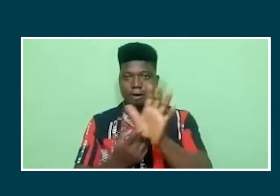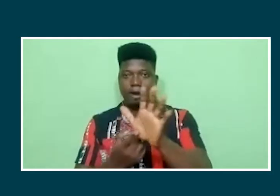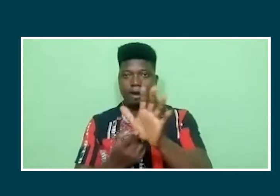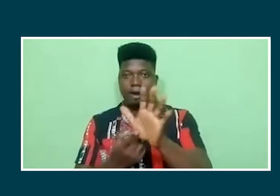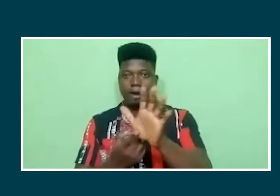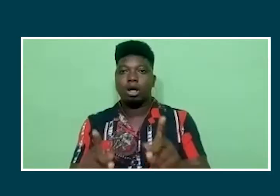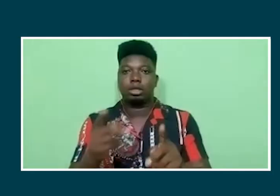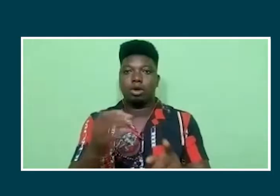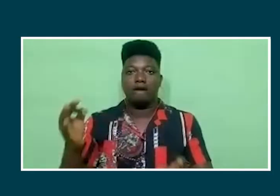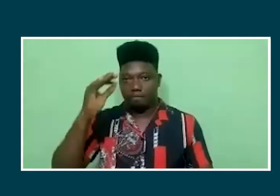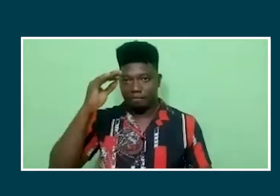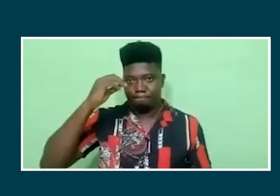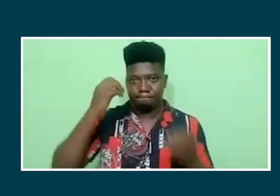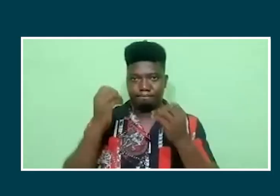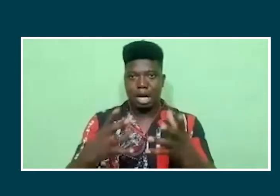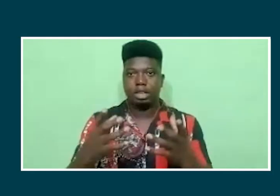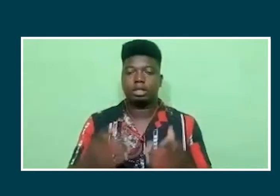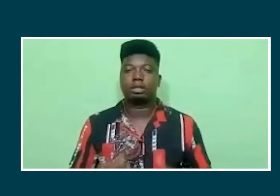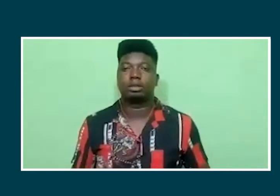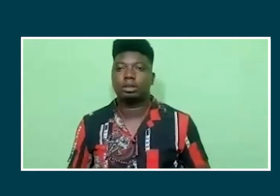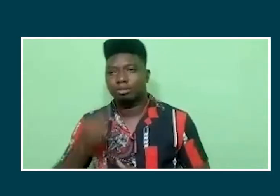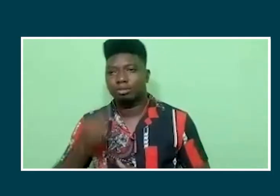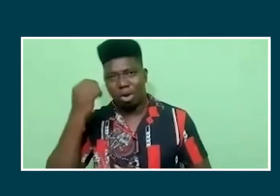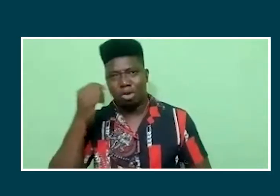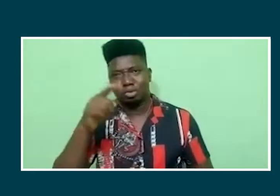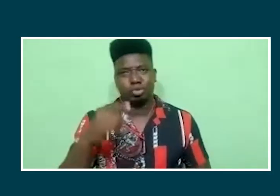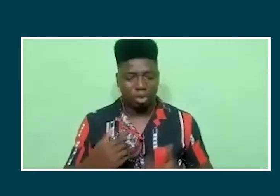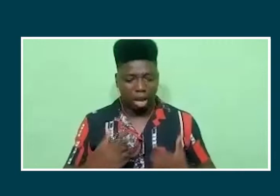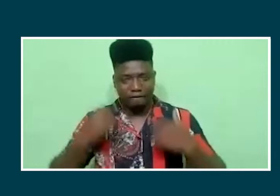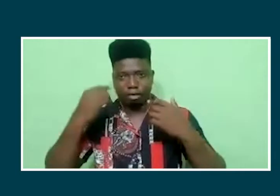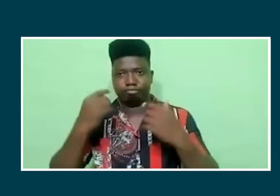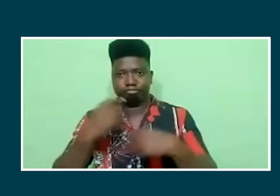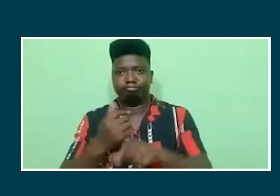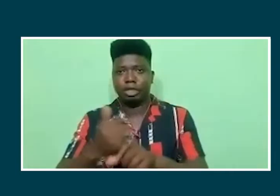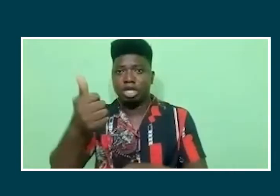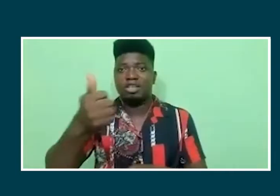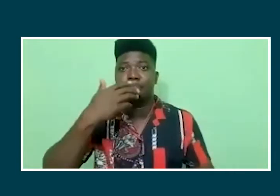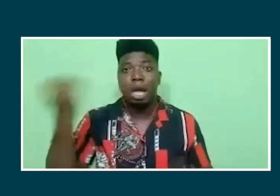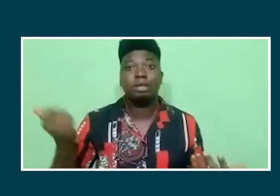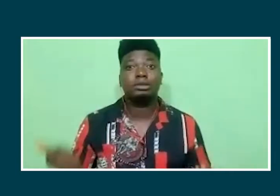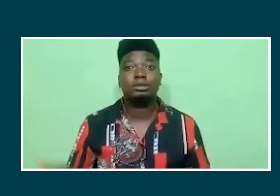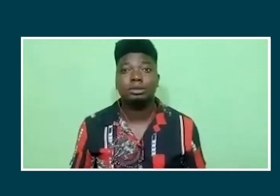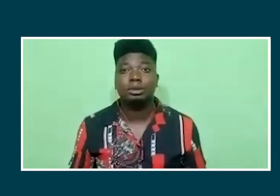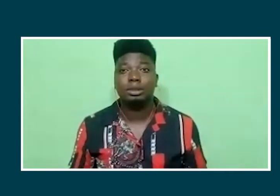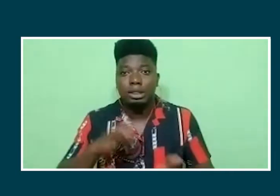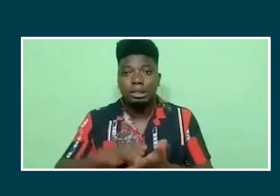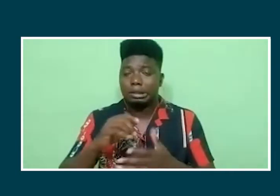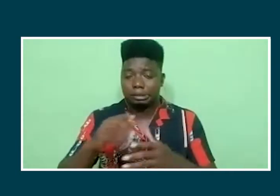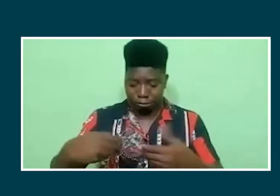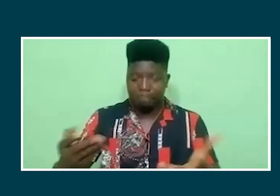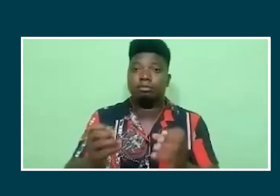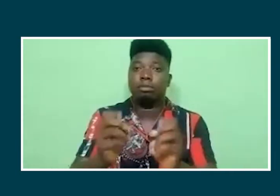women, because you already consider yourself to be the best. So that doesn't give you room to learn and improve on what